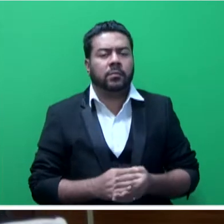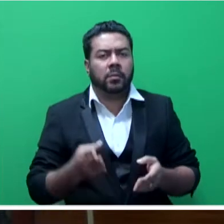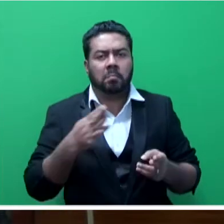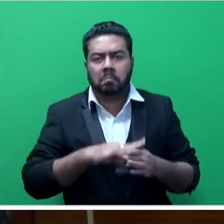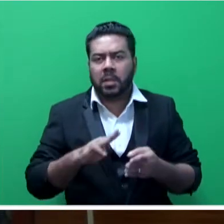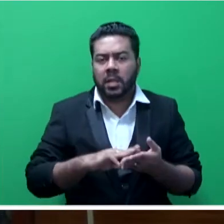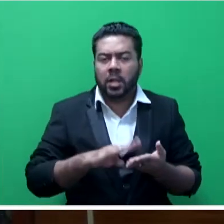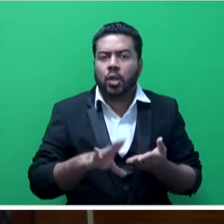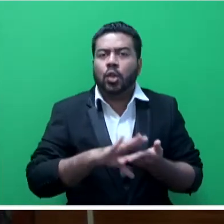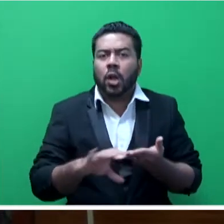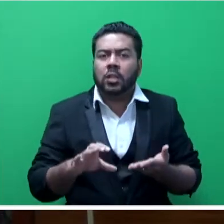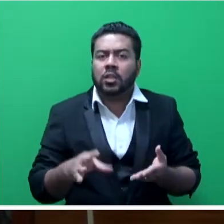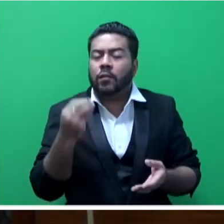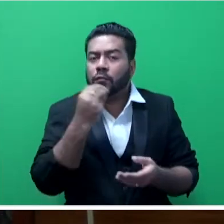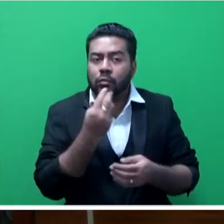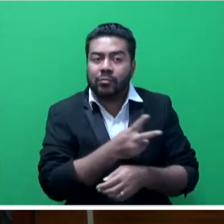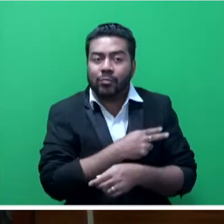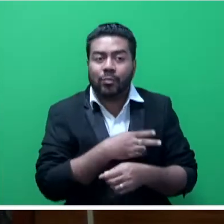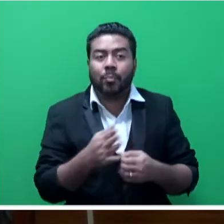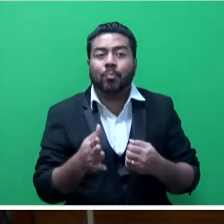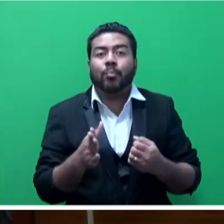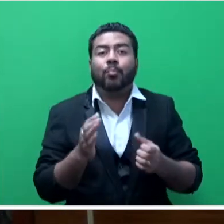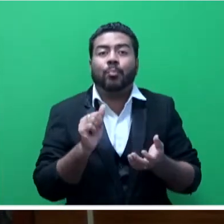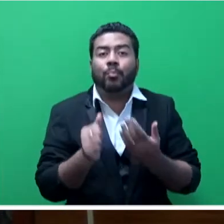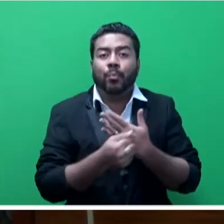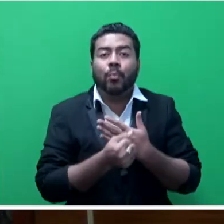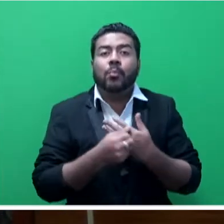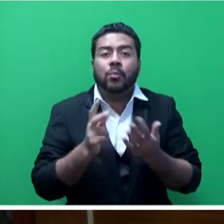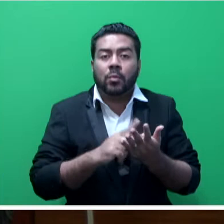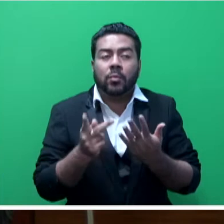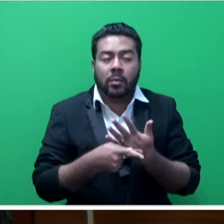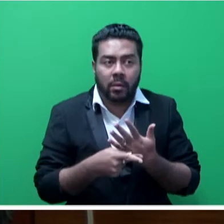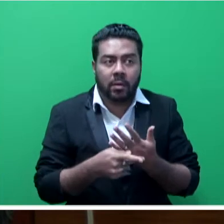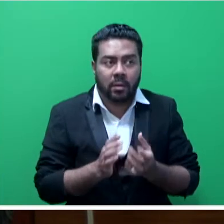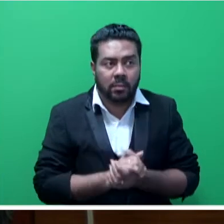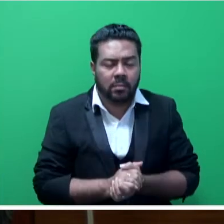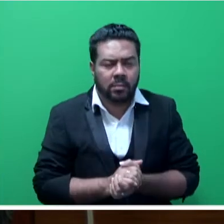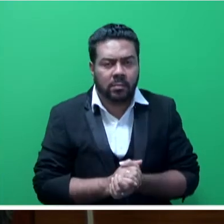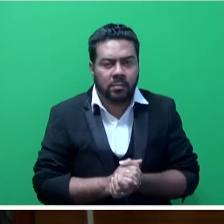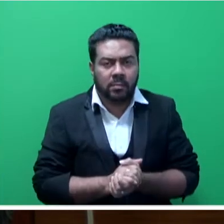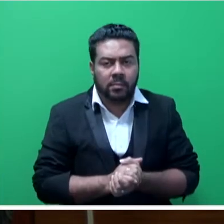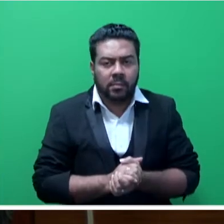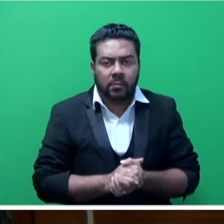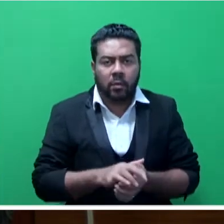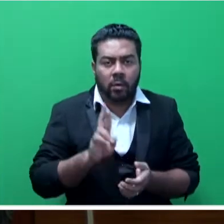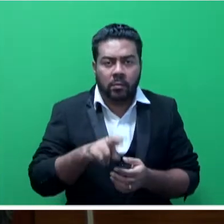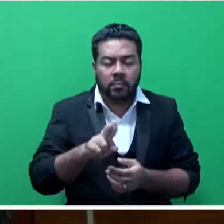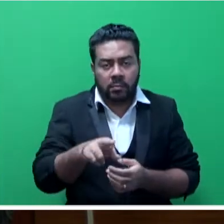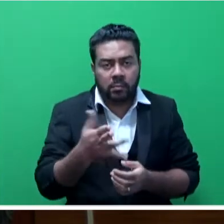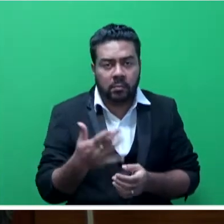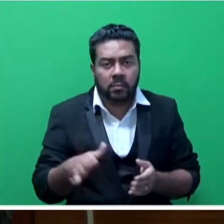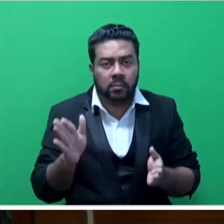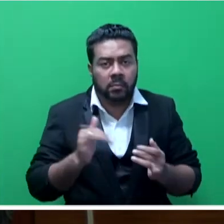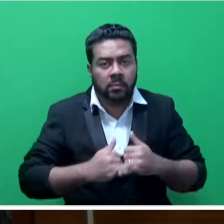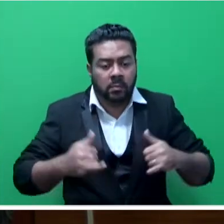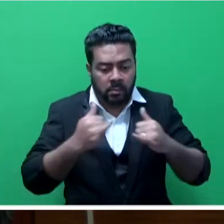Food Security Program to ring-fence our rural, interior, maritime households